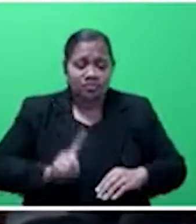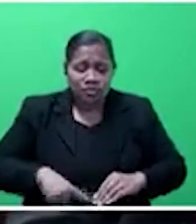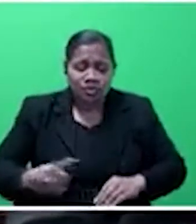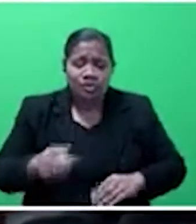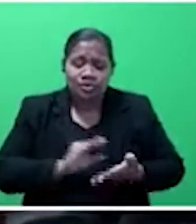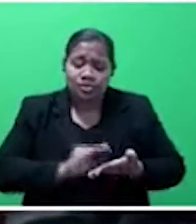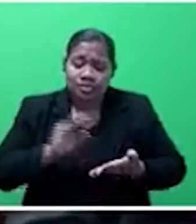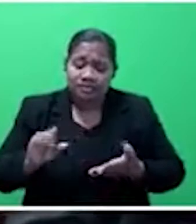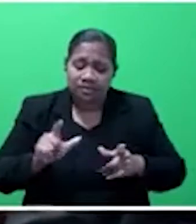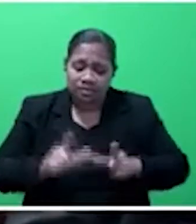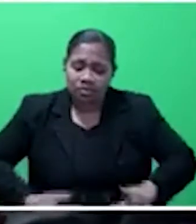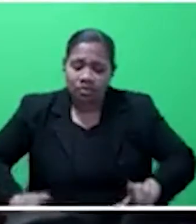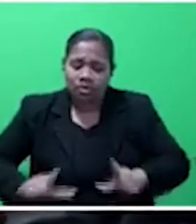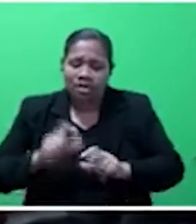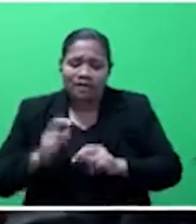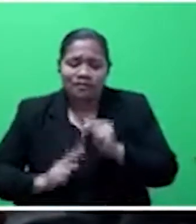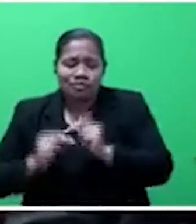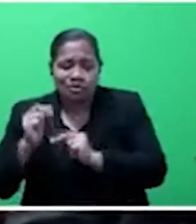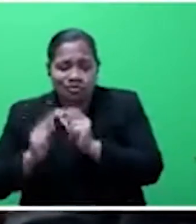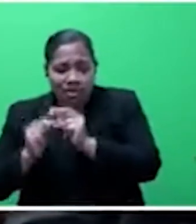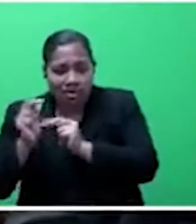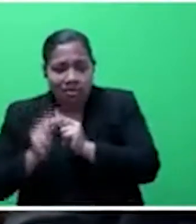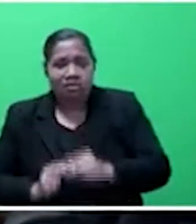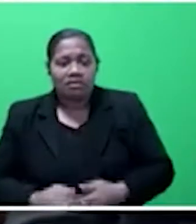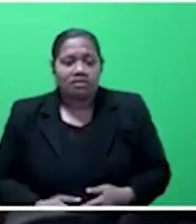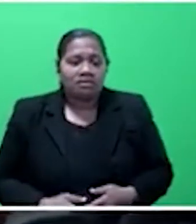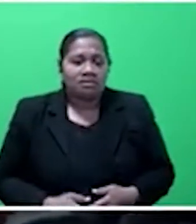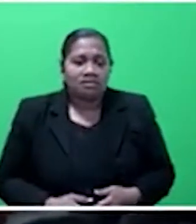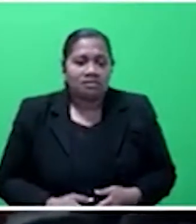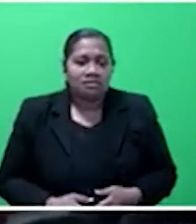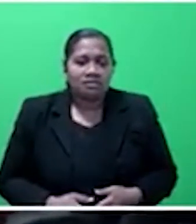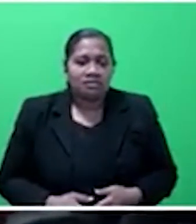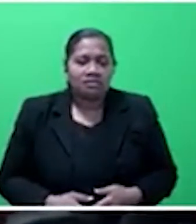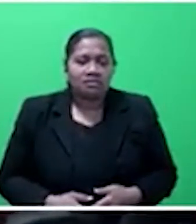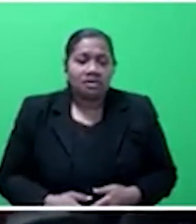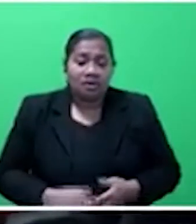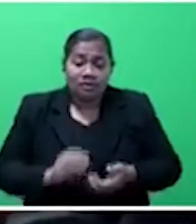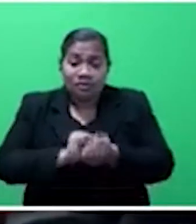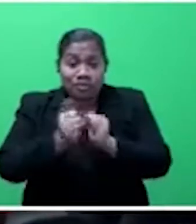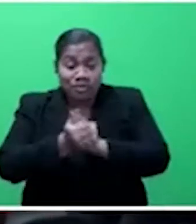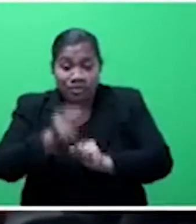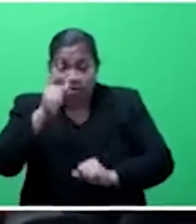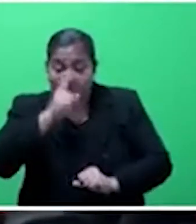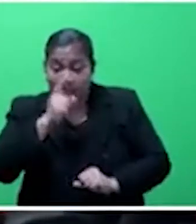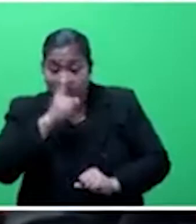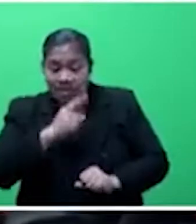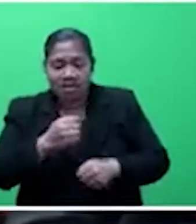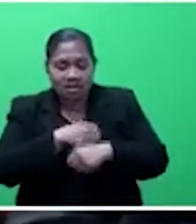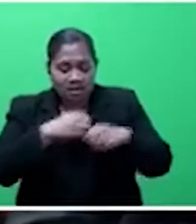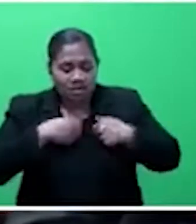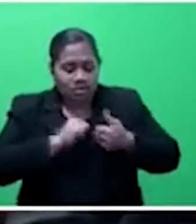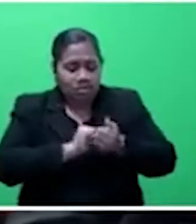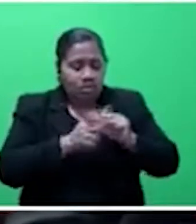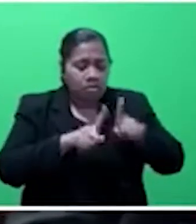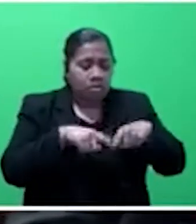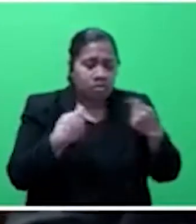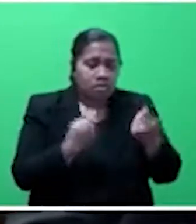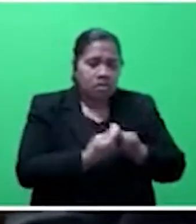local infrastructure. The growth of high-profile Fijian sports people and our sporting teams in the last